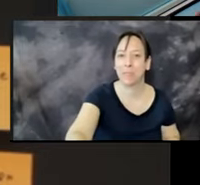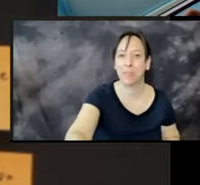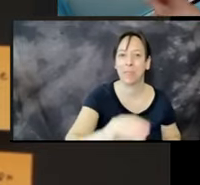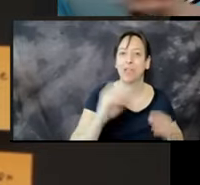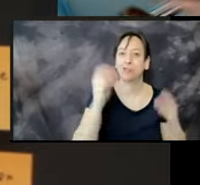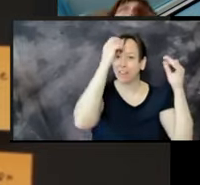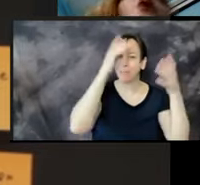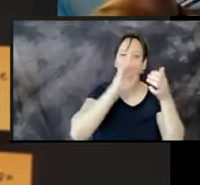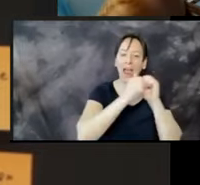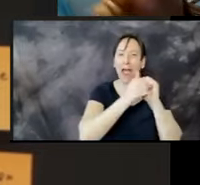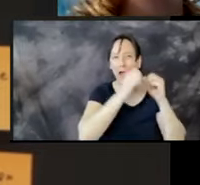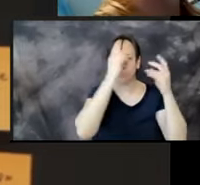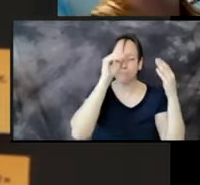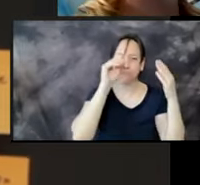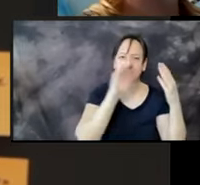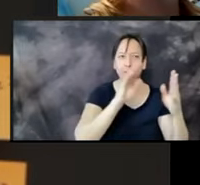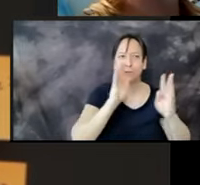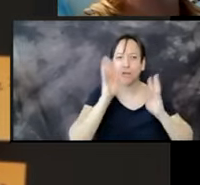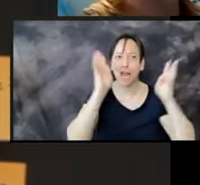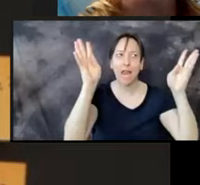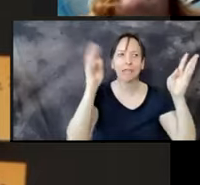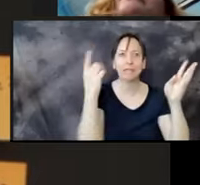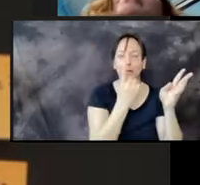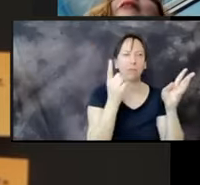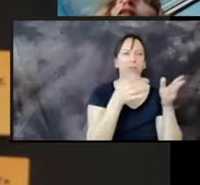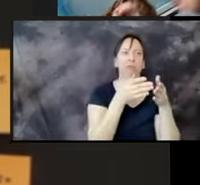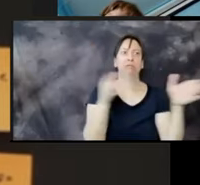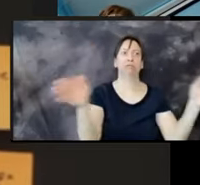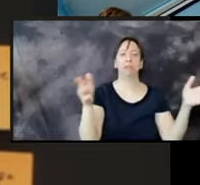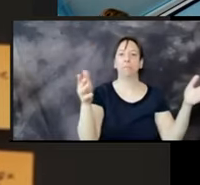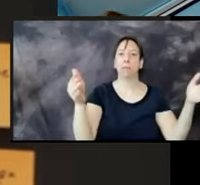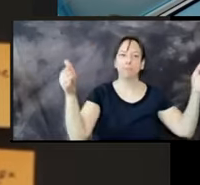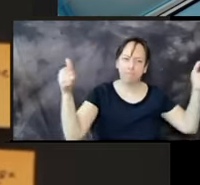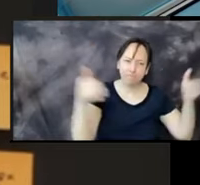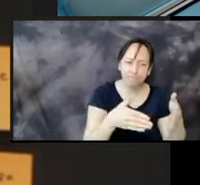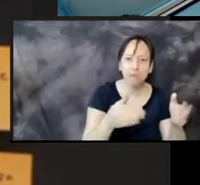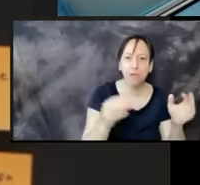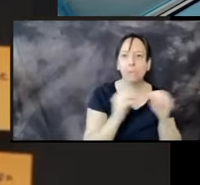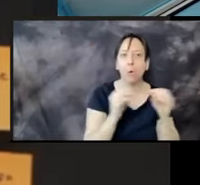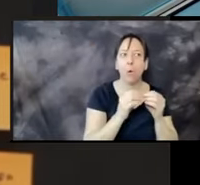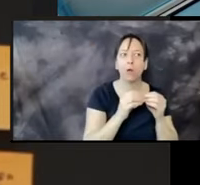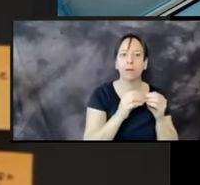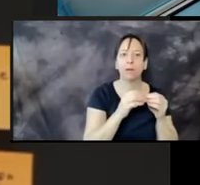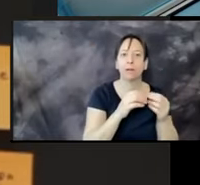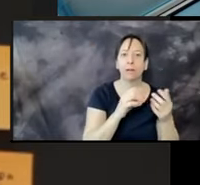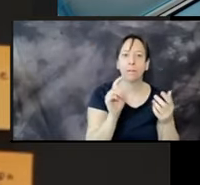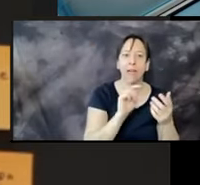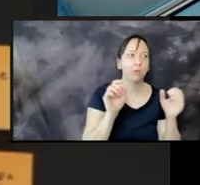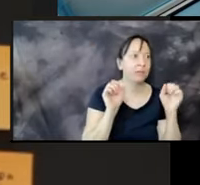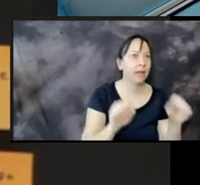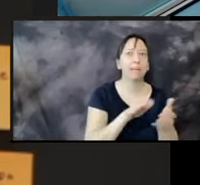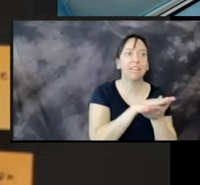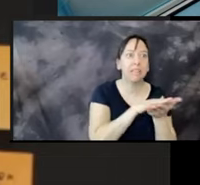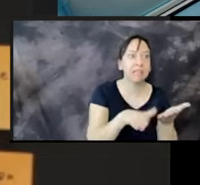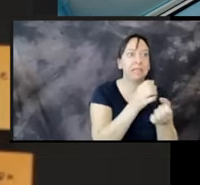What about how might we create a doorknob for Indian toilets that's clean, safe, and invites people in? Wow, so